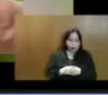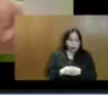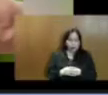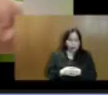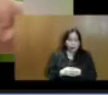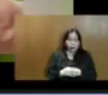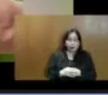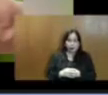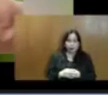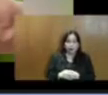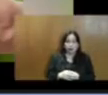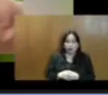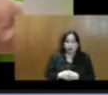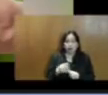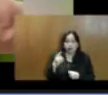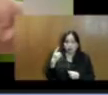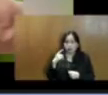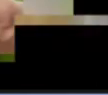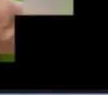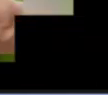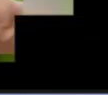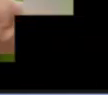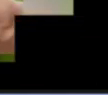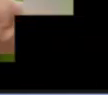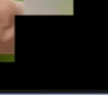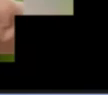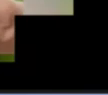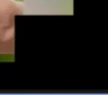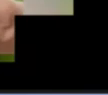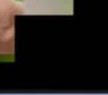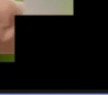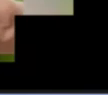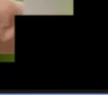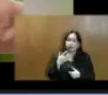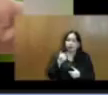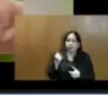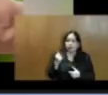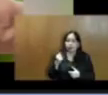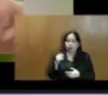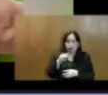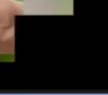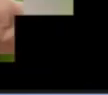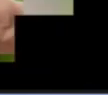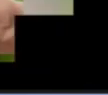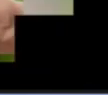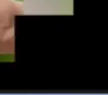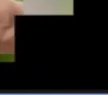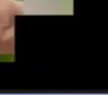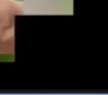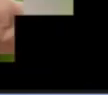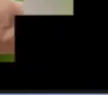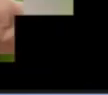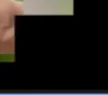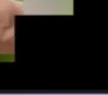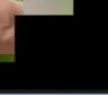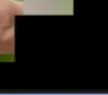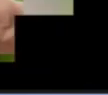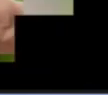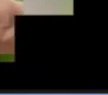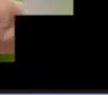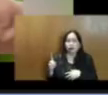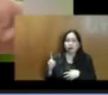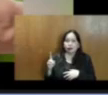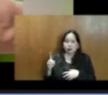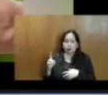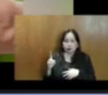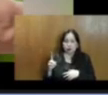the best replacement for plastics. Okay, one question in ChatGPT would already use so